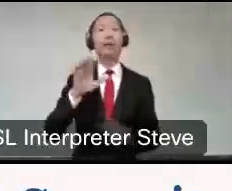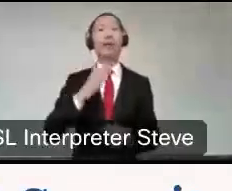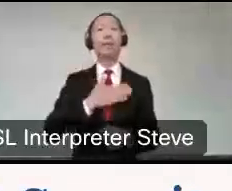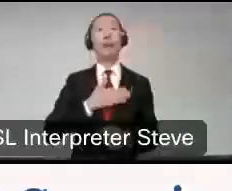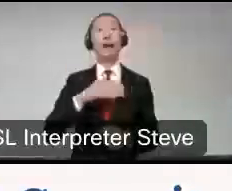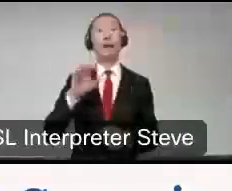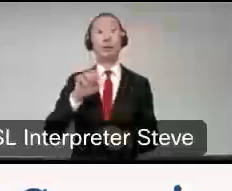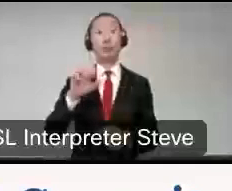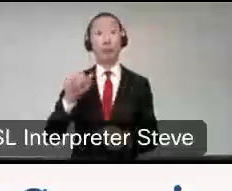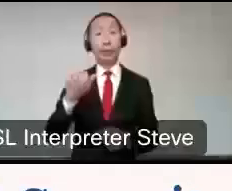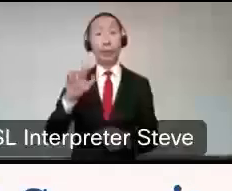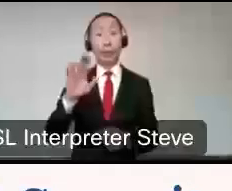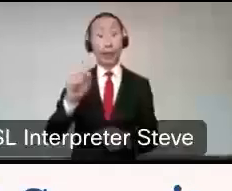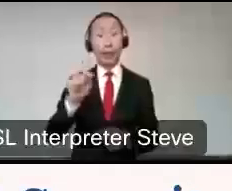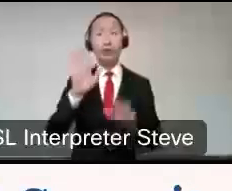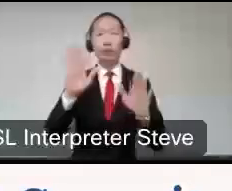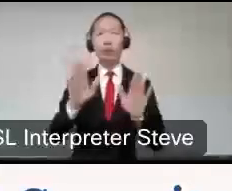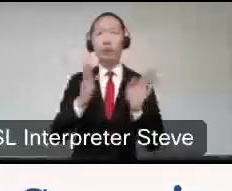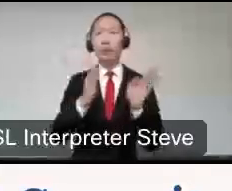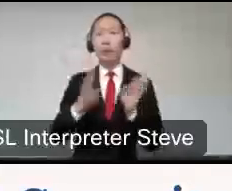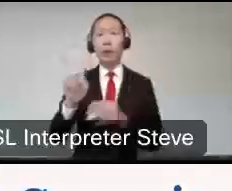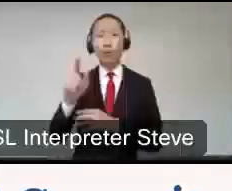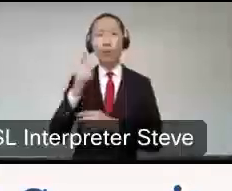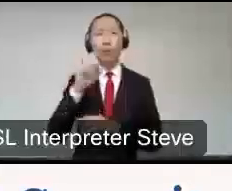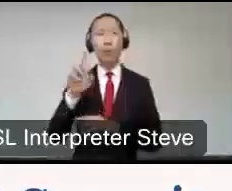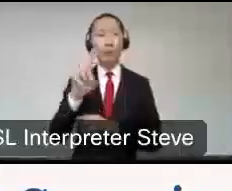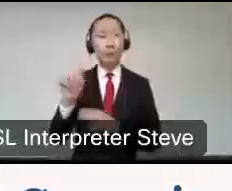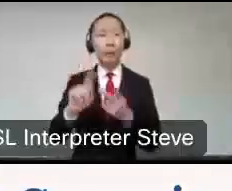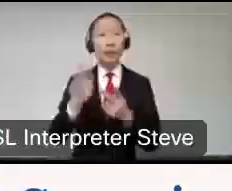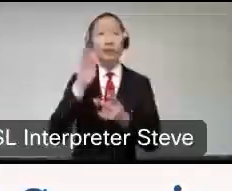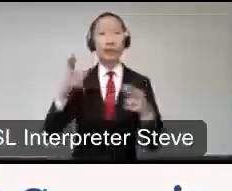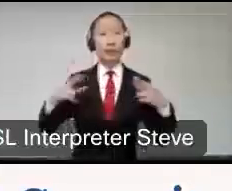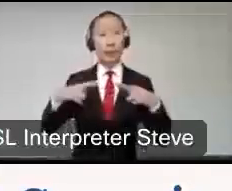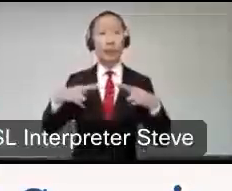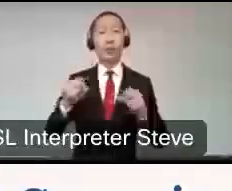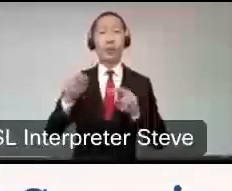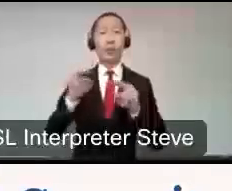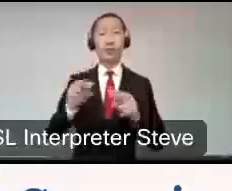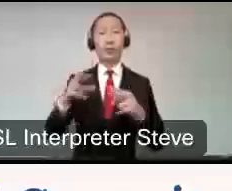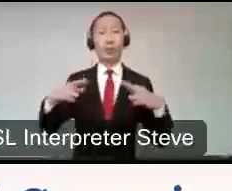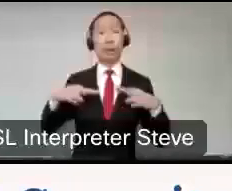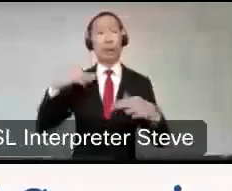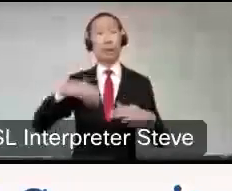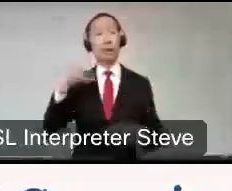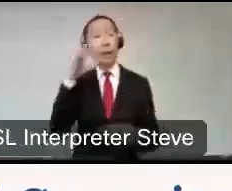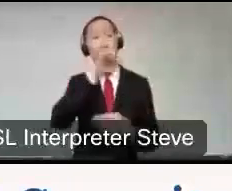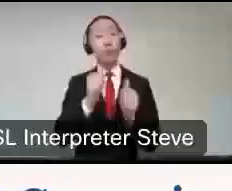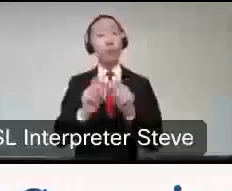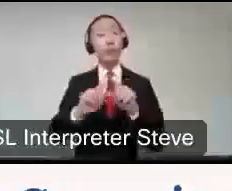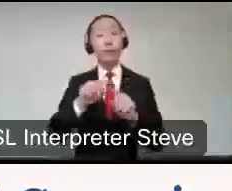planning tool for disability and future retirement. So you can view retirement benefit estimates at different